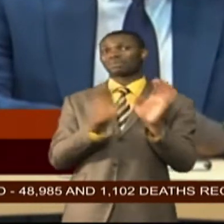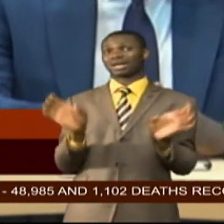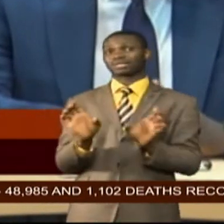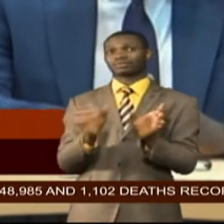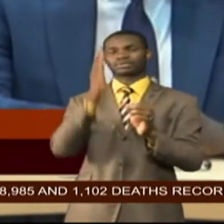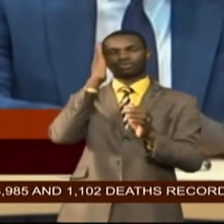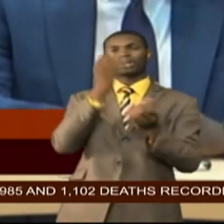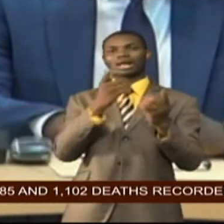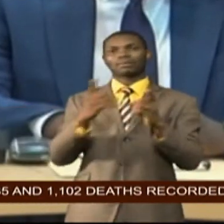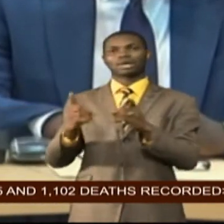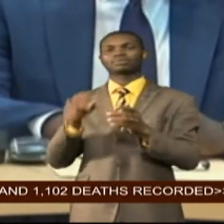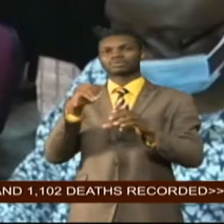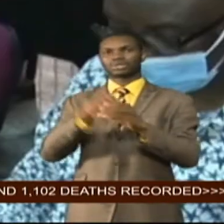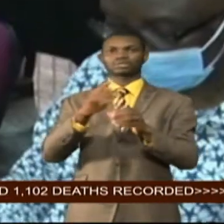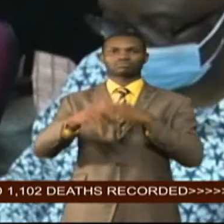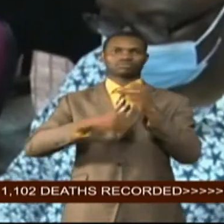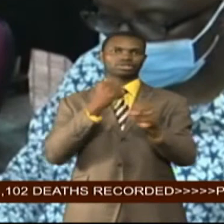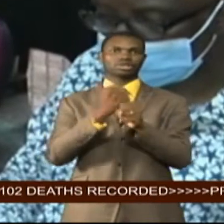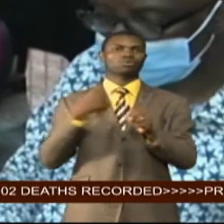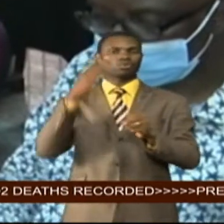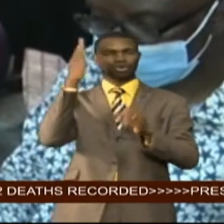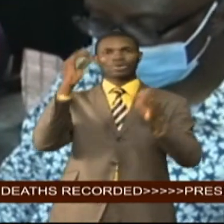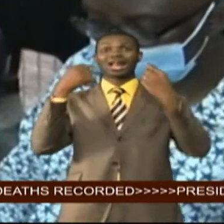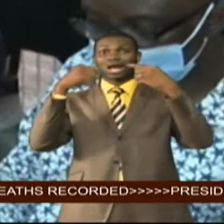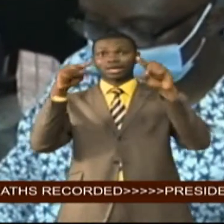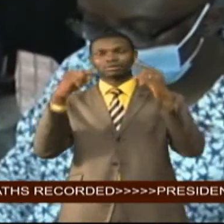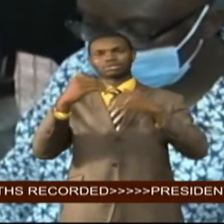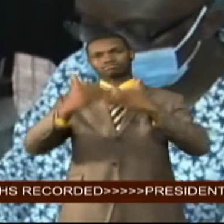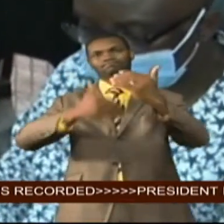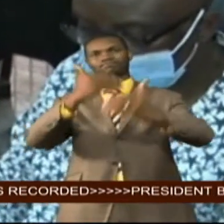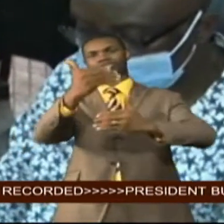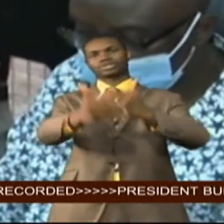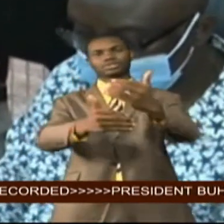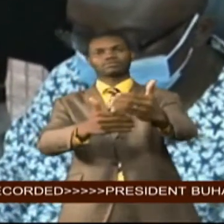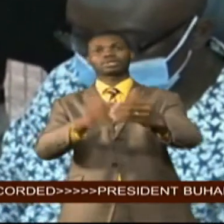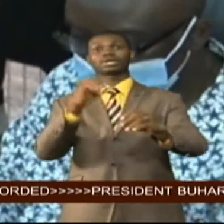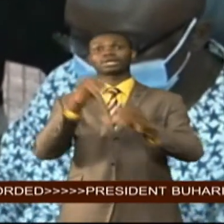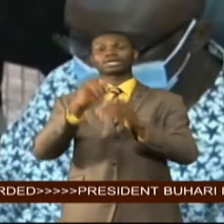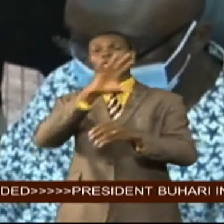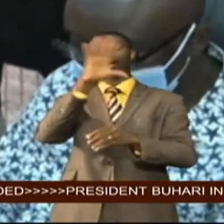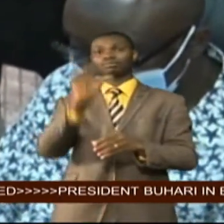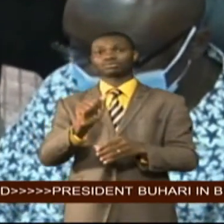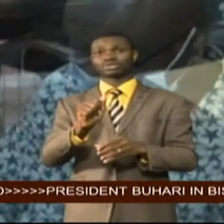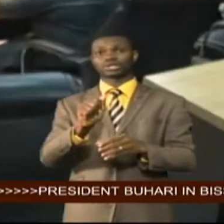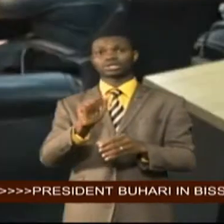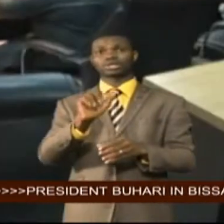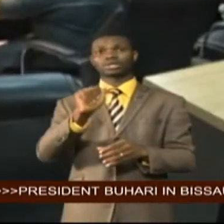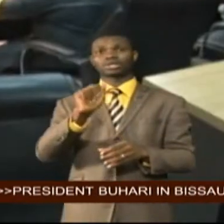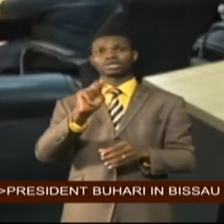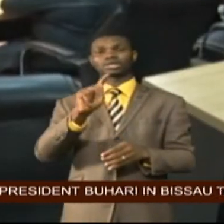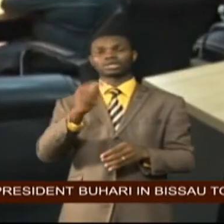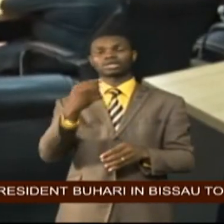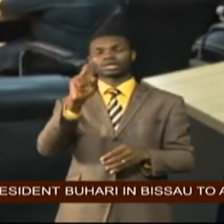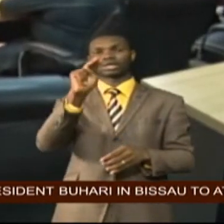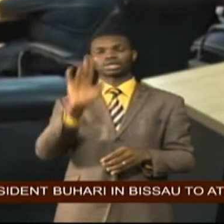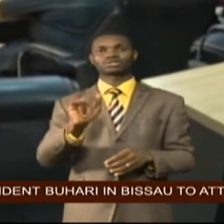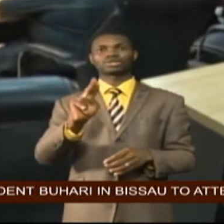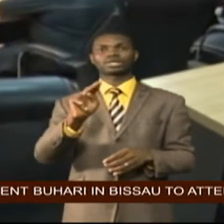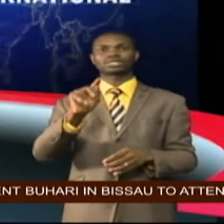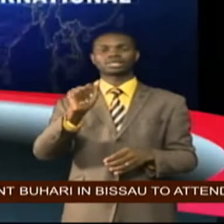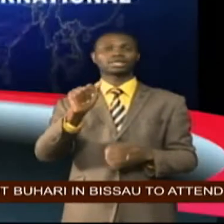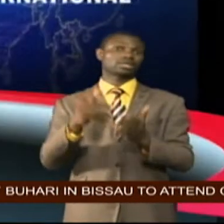of the year will be announced as the year unfolds. In Abuja, Anthony Forson, NTA